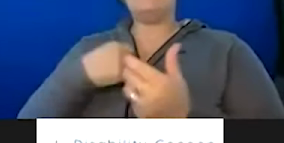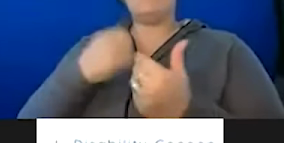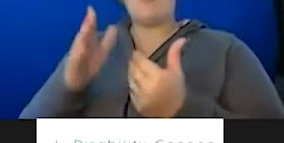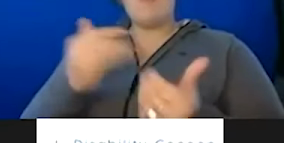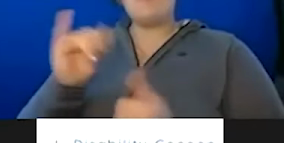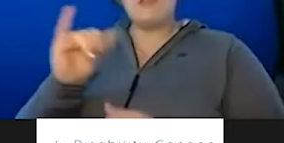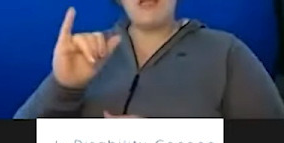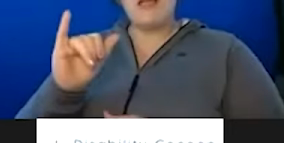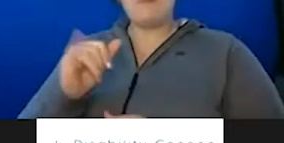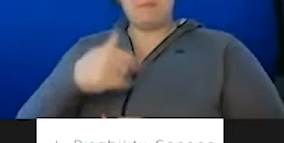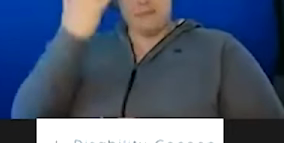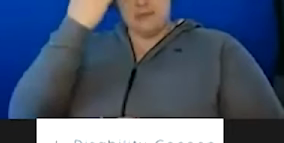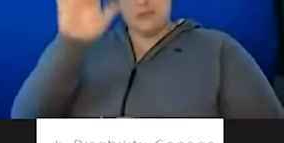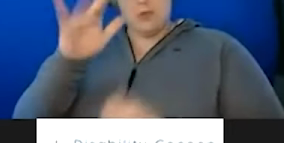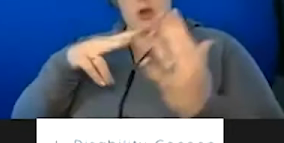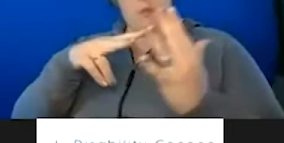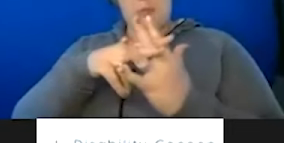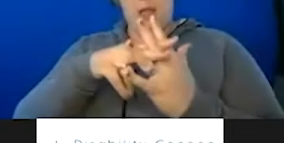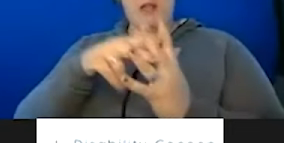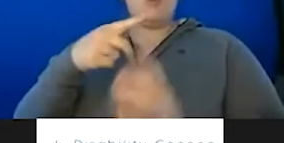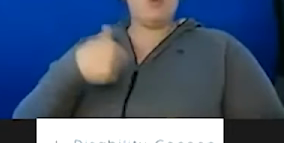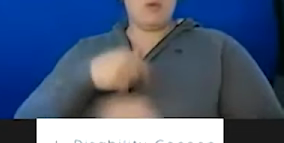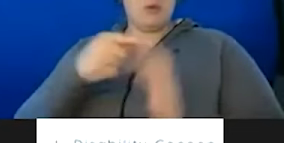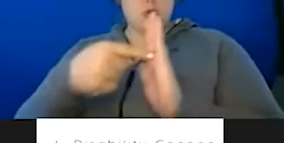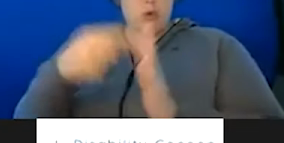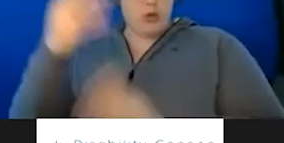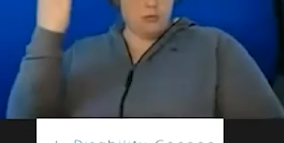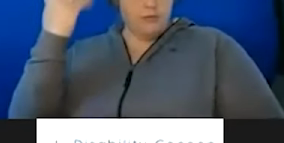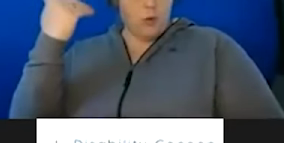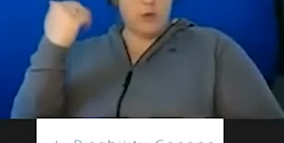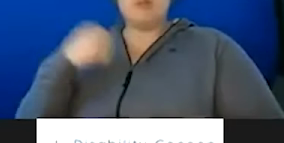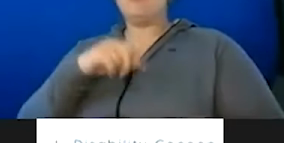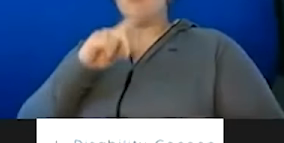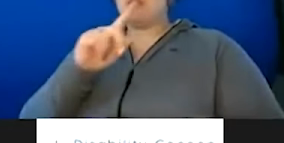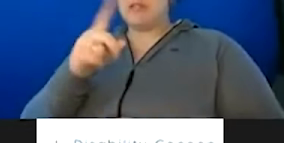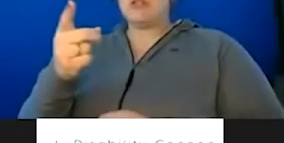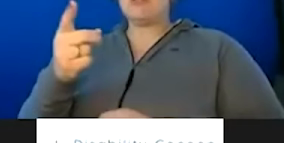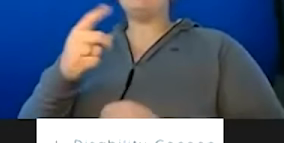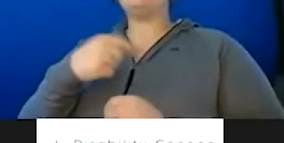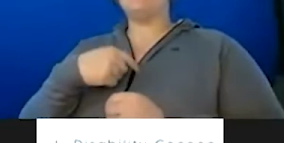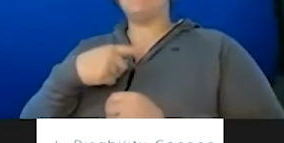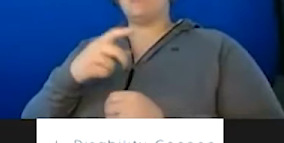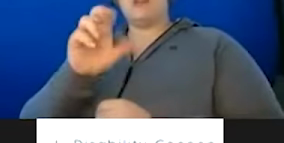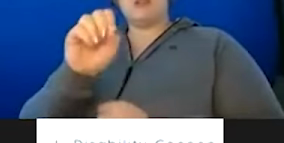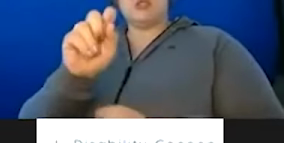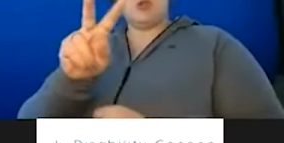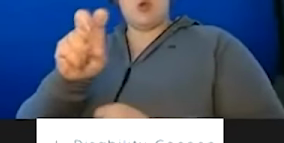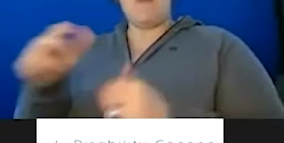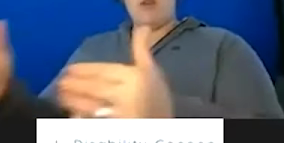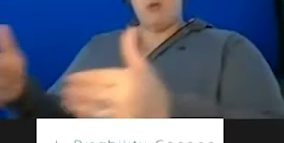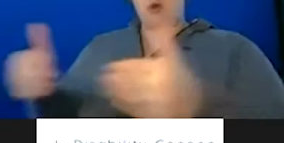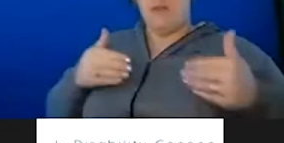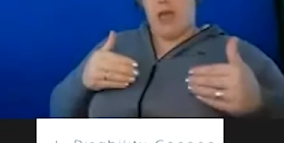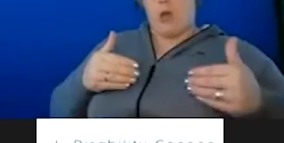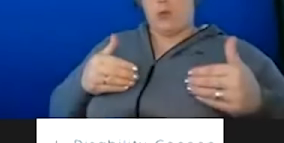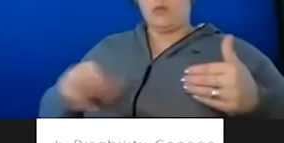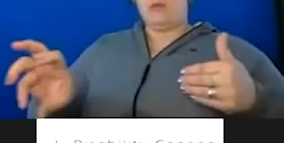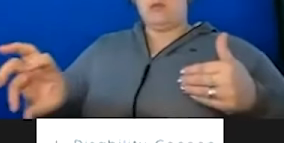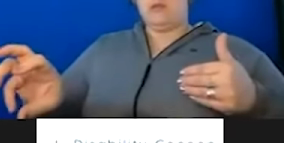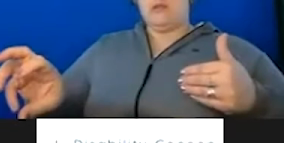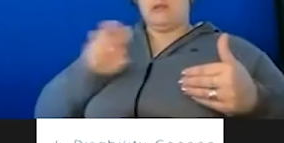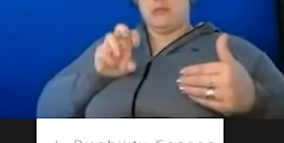showing you earlier, that you actually plug into the wall behind your stove, and then you plug your stove into that